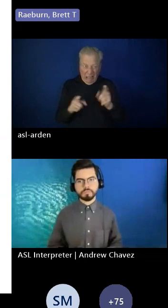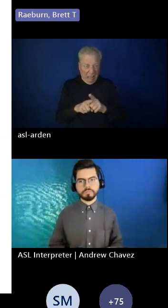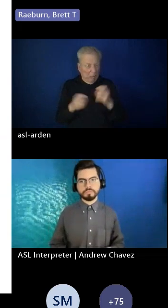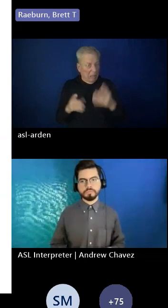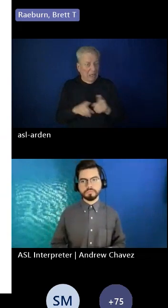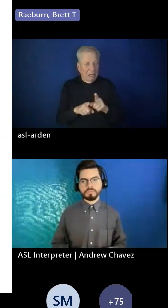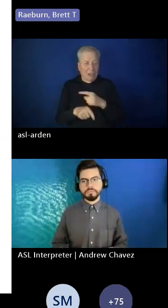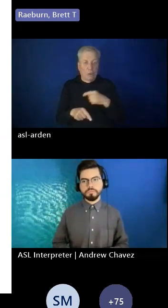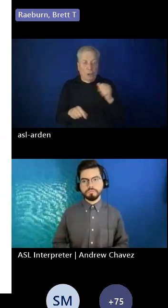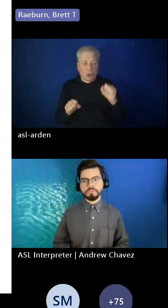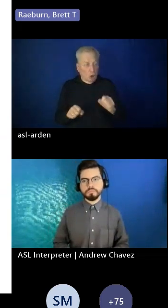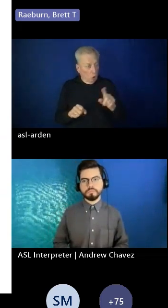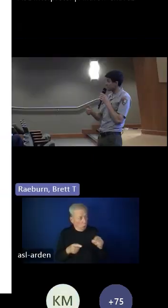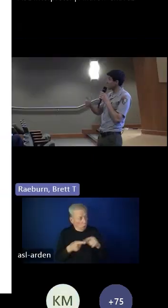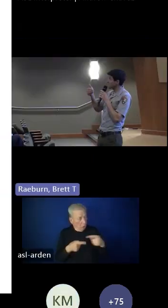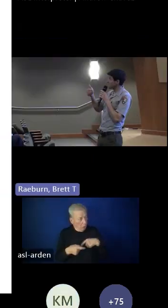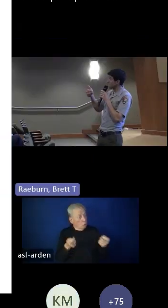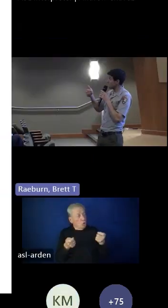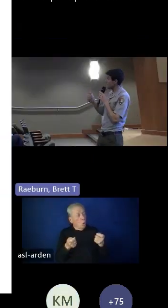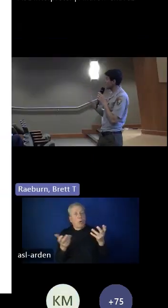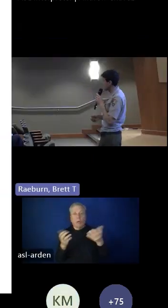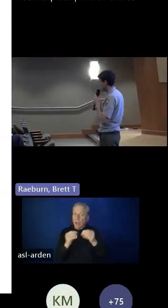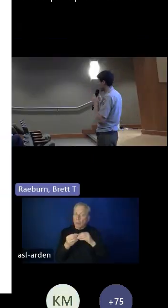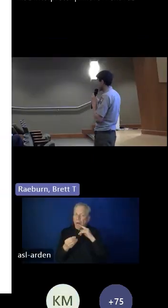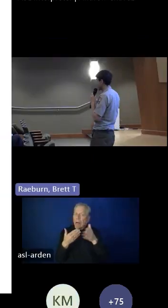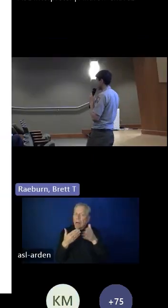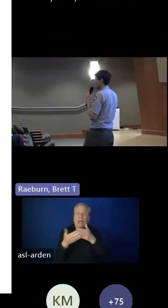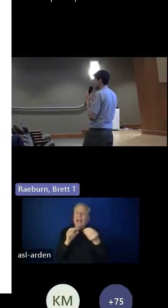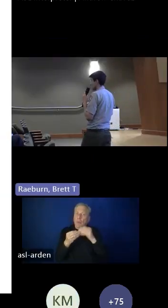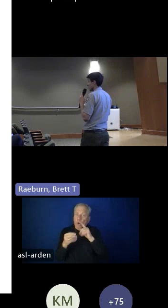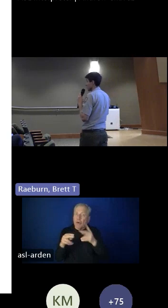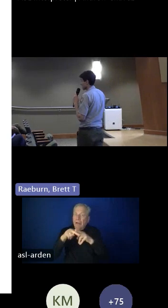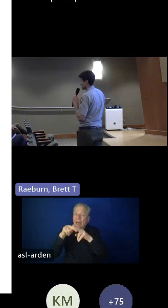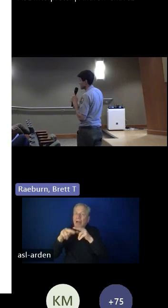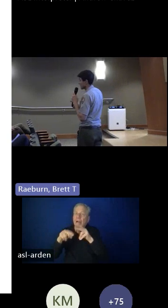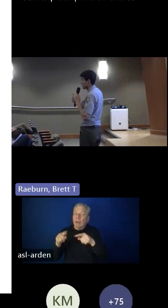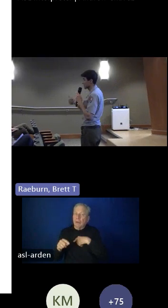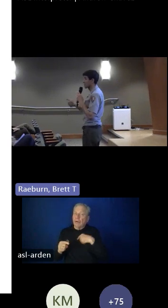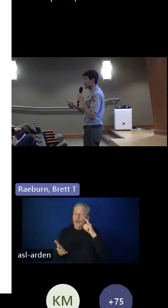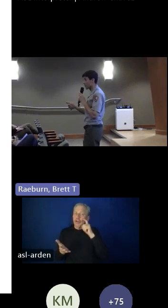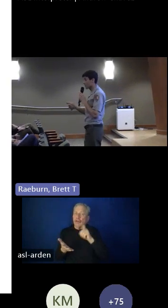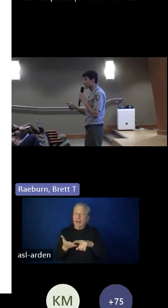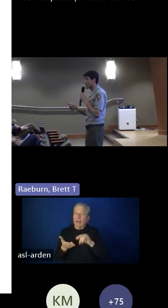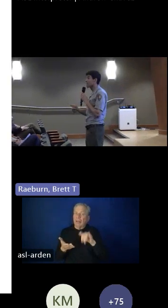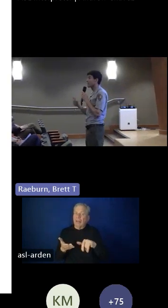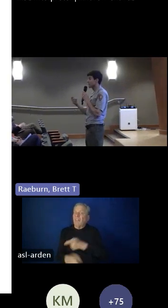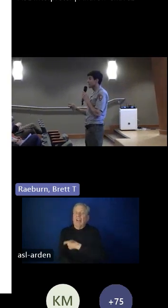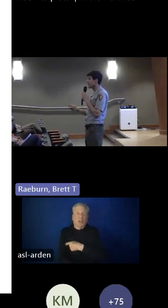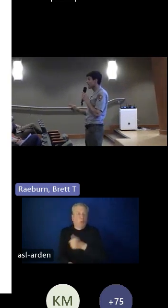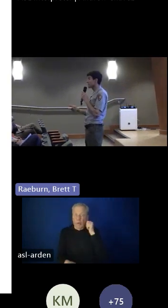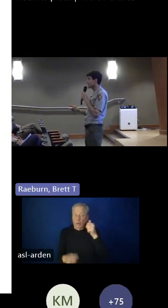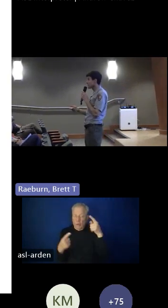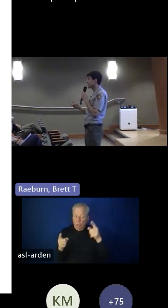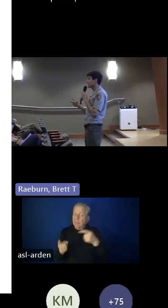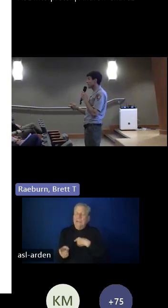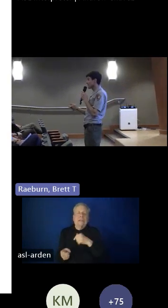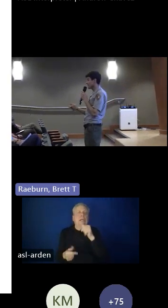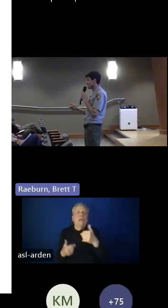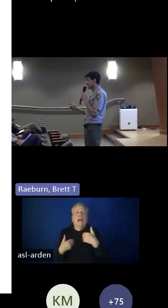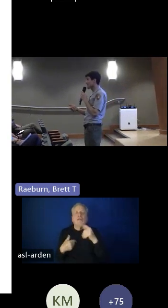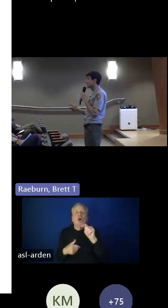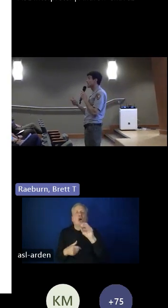when they come to try and control numbers, even though numbers were going up. We realized remote vaccination wasn't going to work. We don't have the